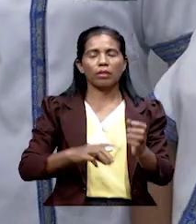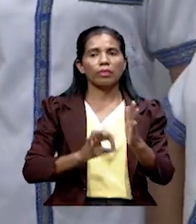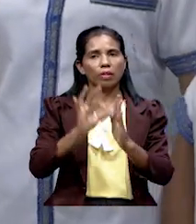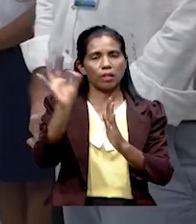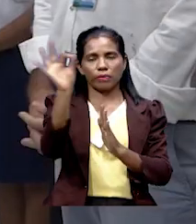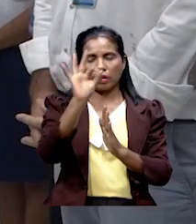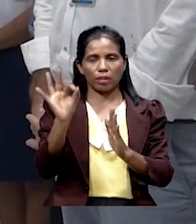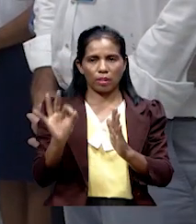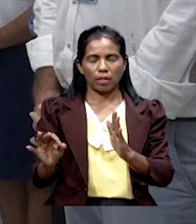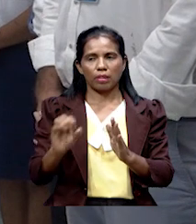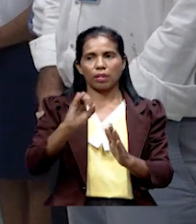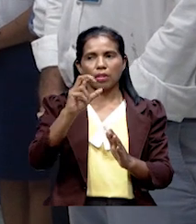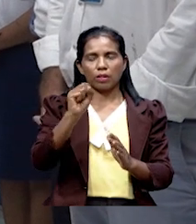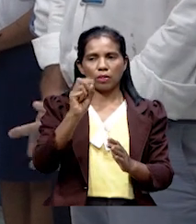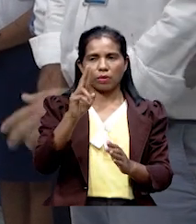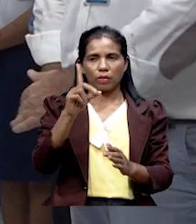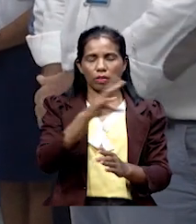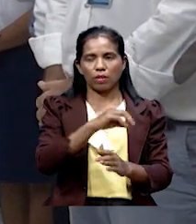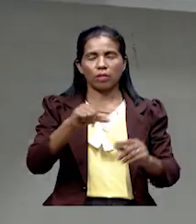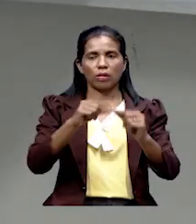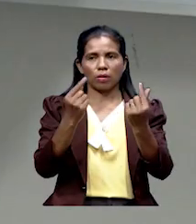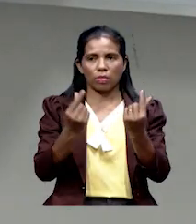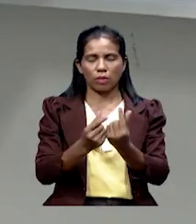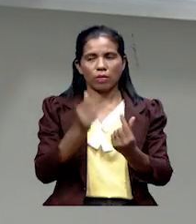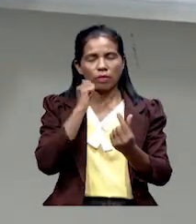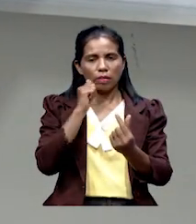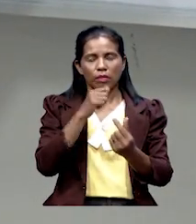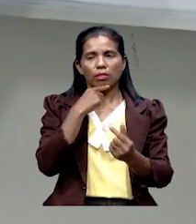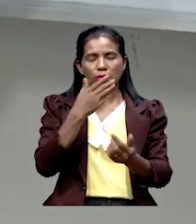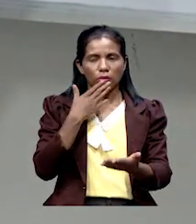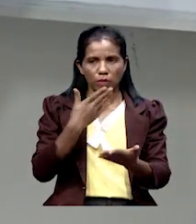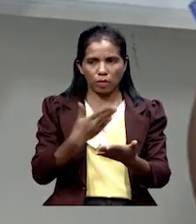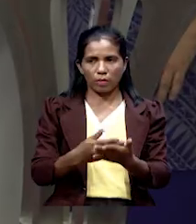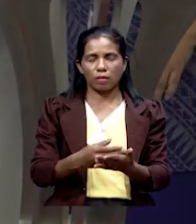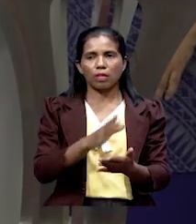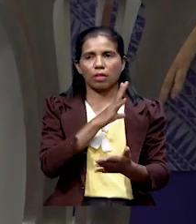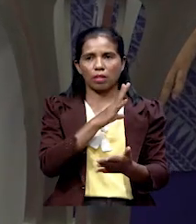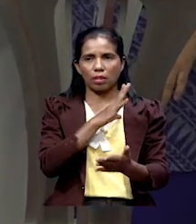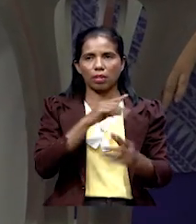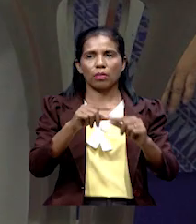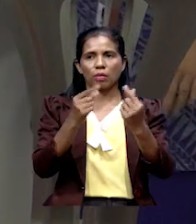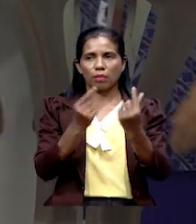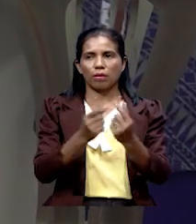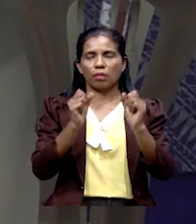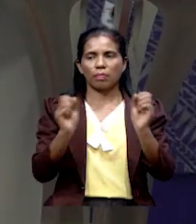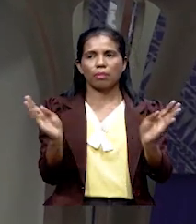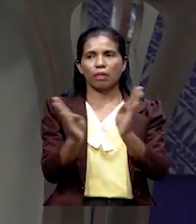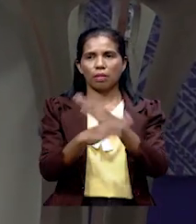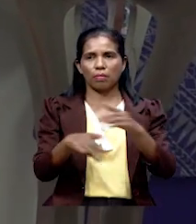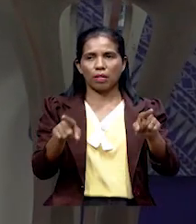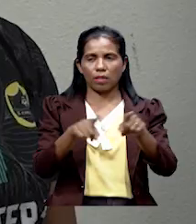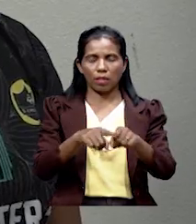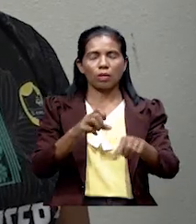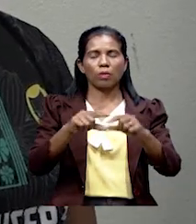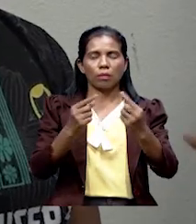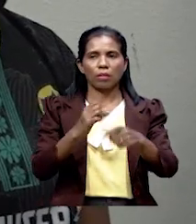Insurance. Pero se considera a San José equipa feminina Samuser ne diactebes, no espera catac equipa ne belesai hanesan equipa